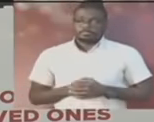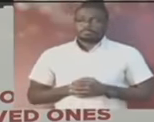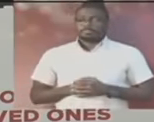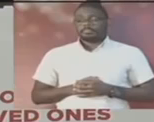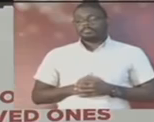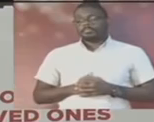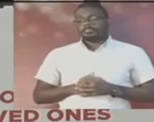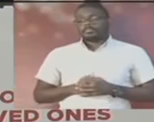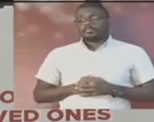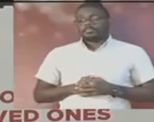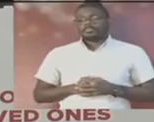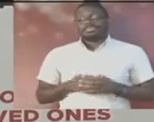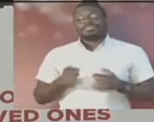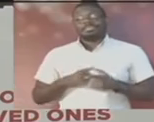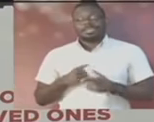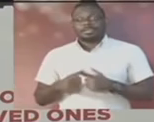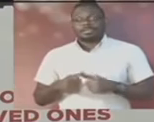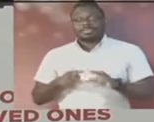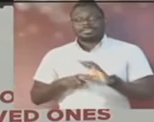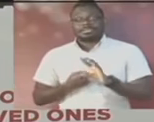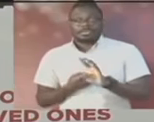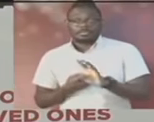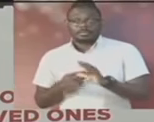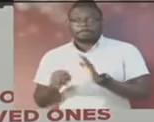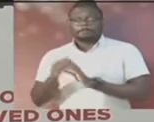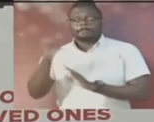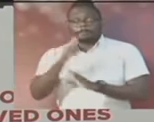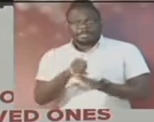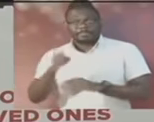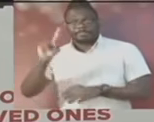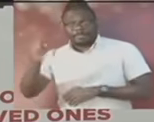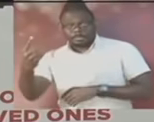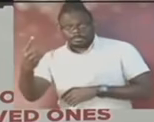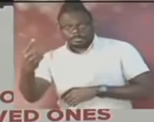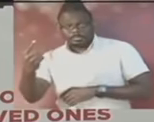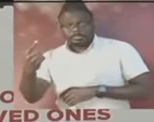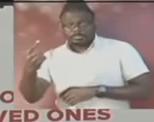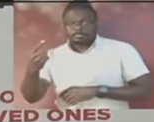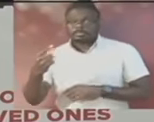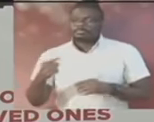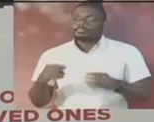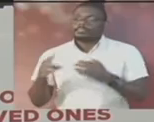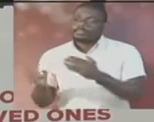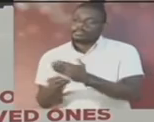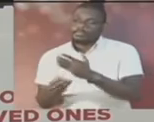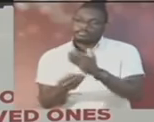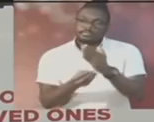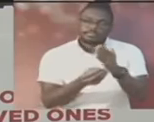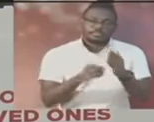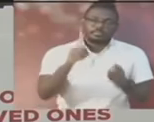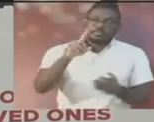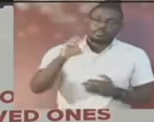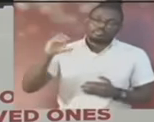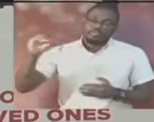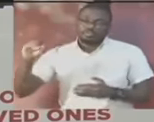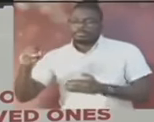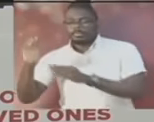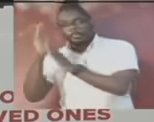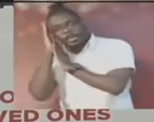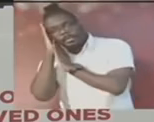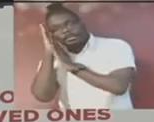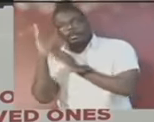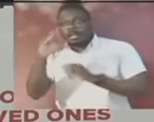additional 115 beds. And we transitioned one of our hospitals, which is the Augustus Long Hospital, from